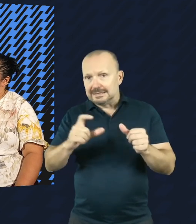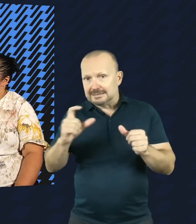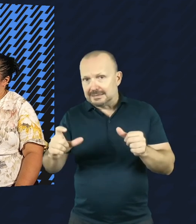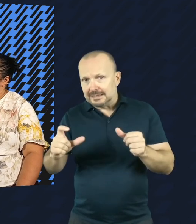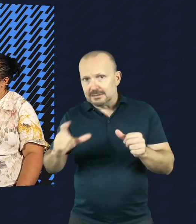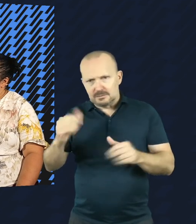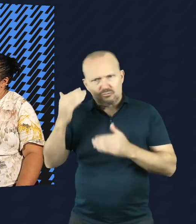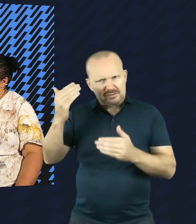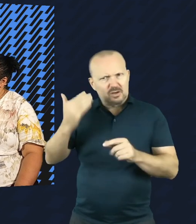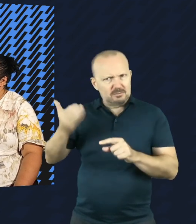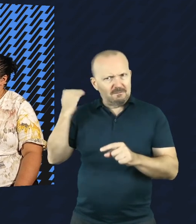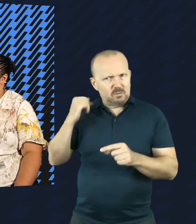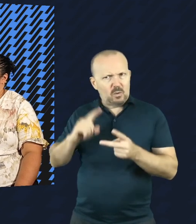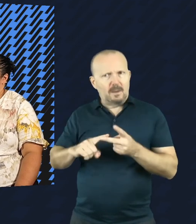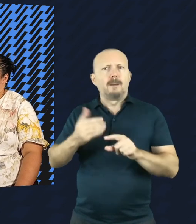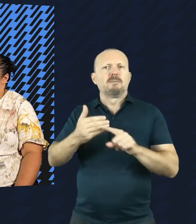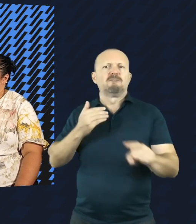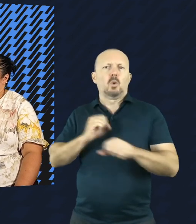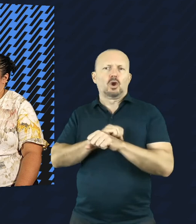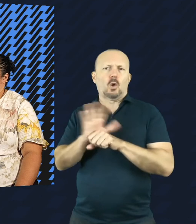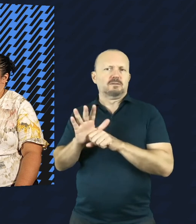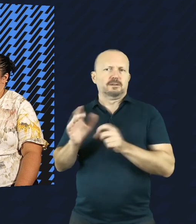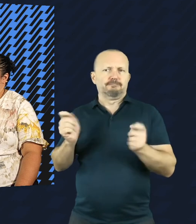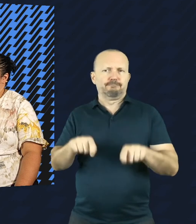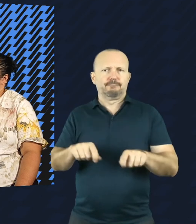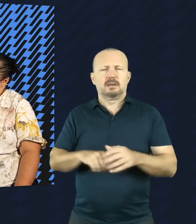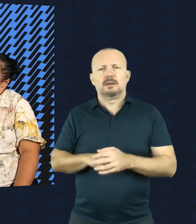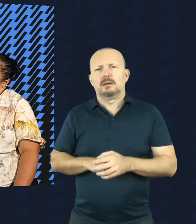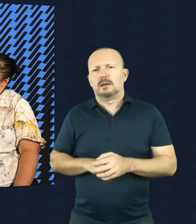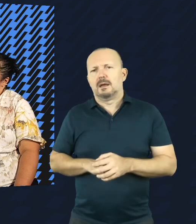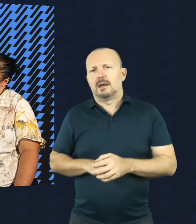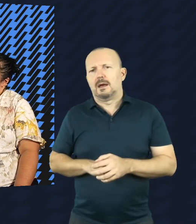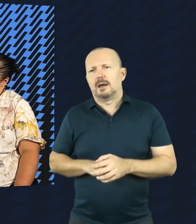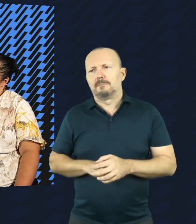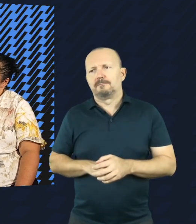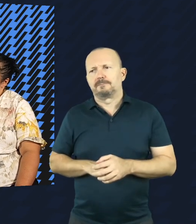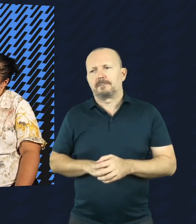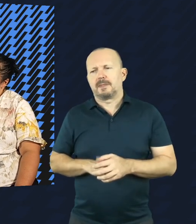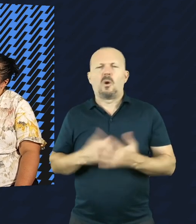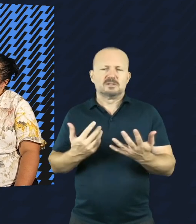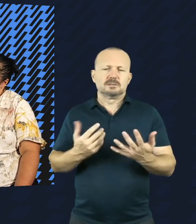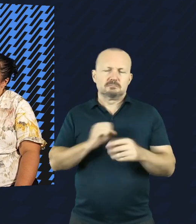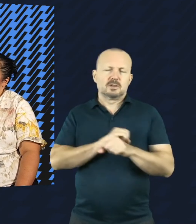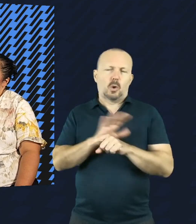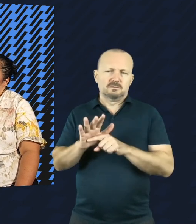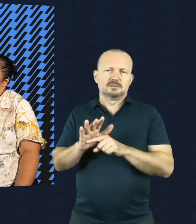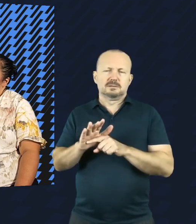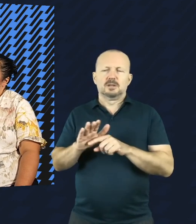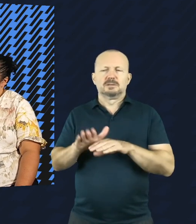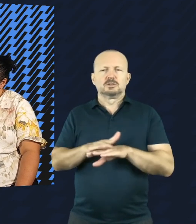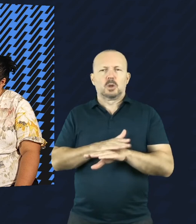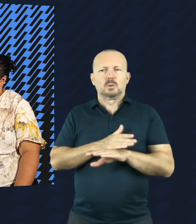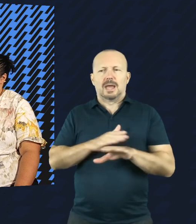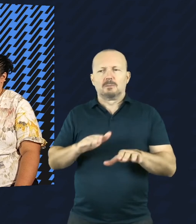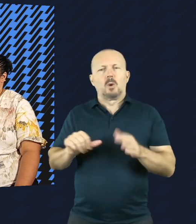a while ago, before kind of COVID hit. And of course that kind of slowed us down, being able to socialise out.